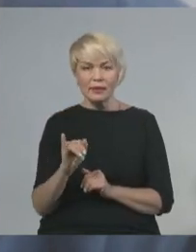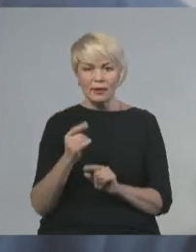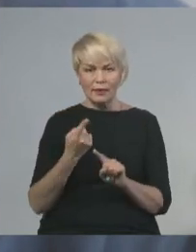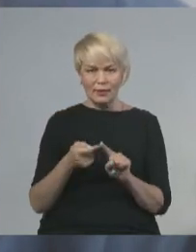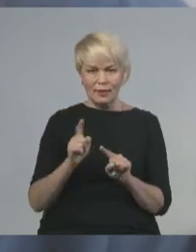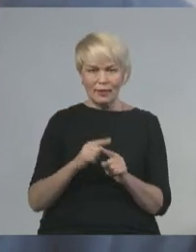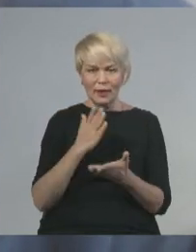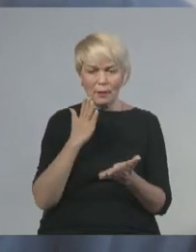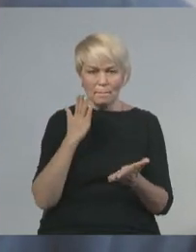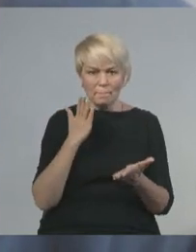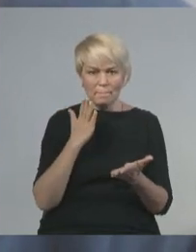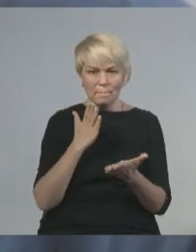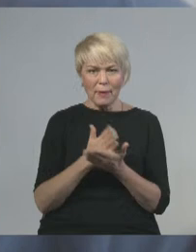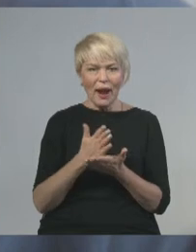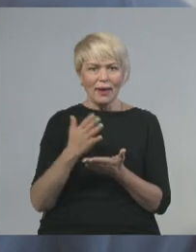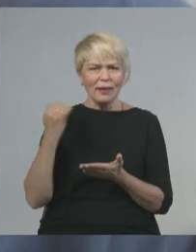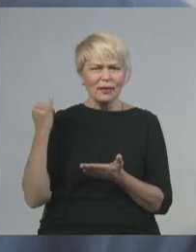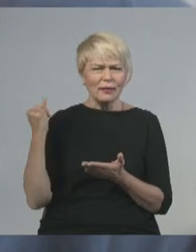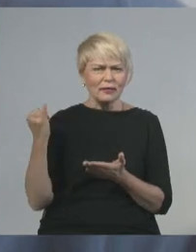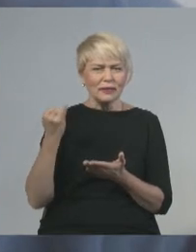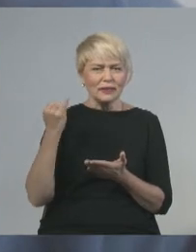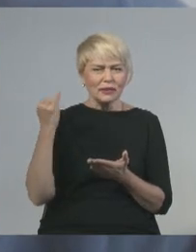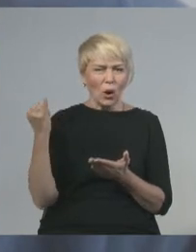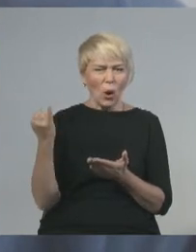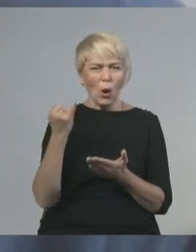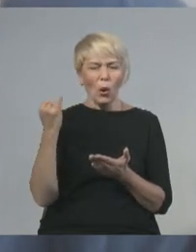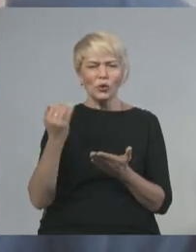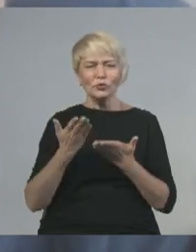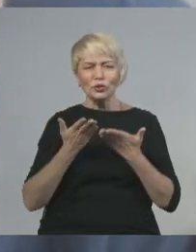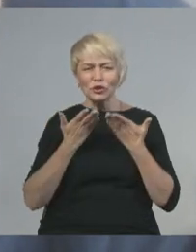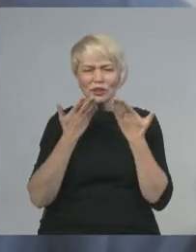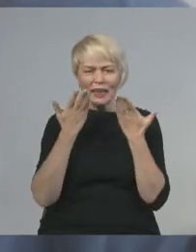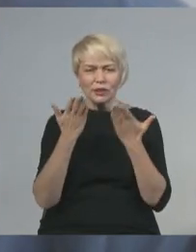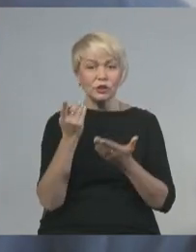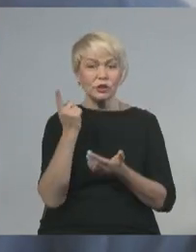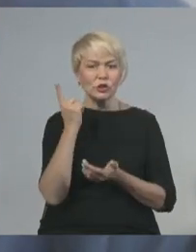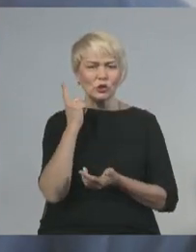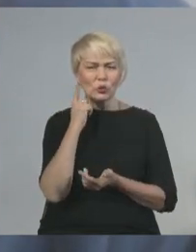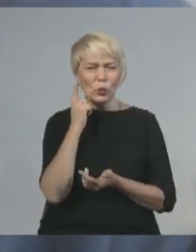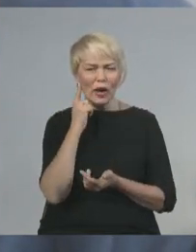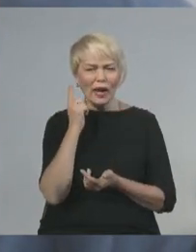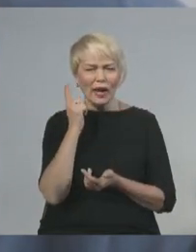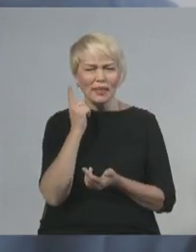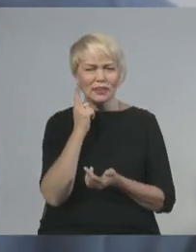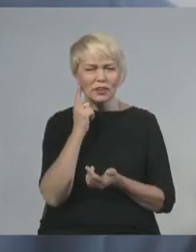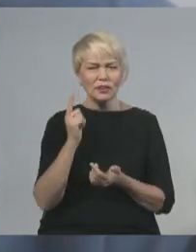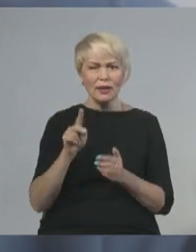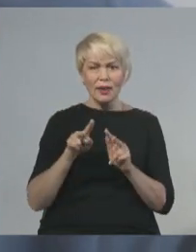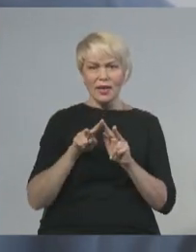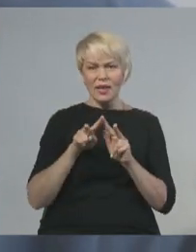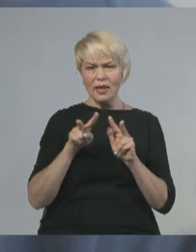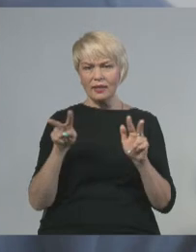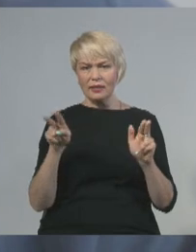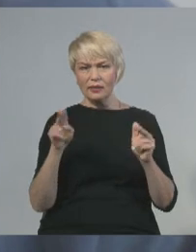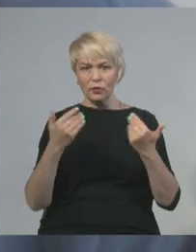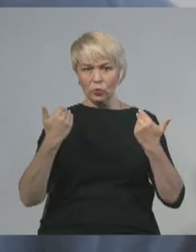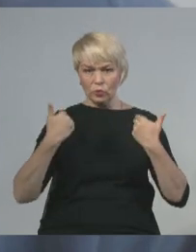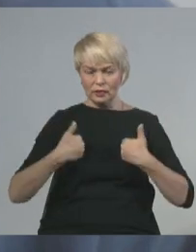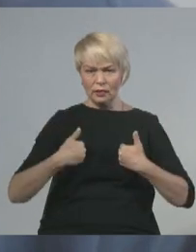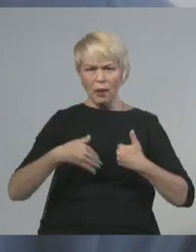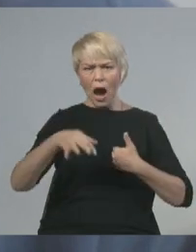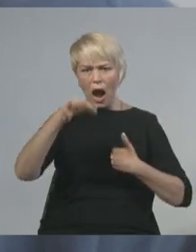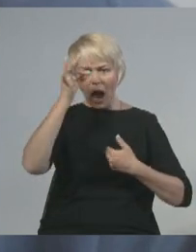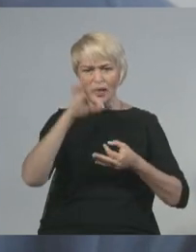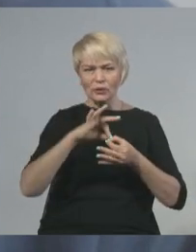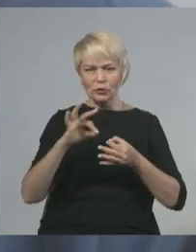the the readers or the or or listeners or viewers identify themselves with you it